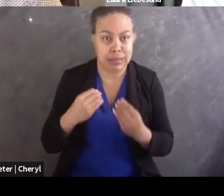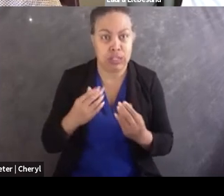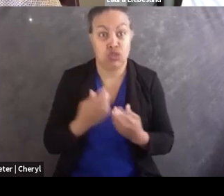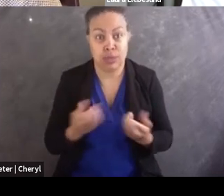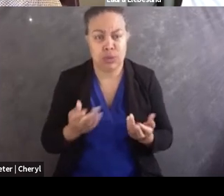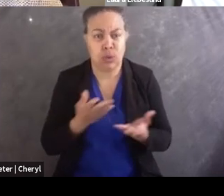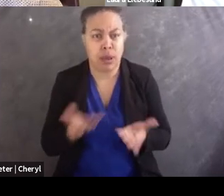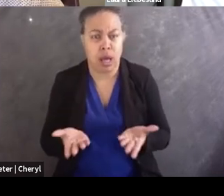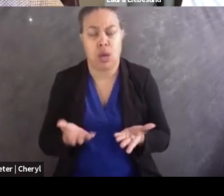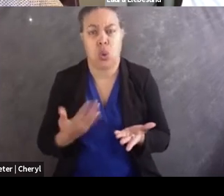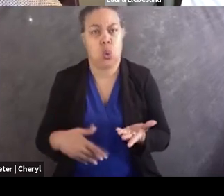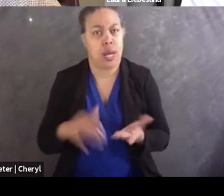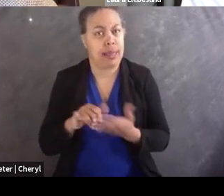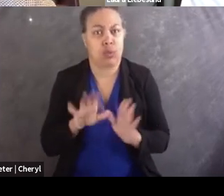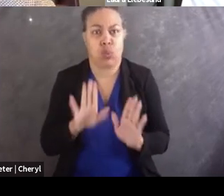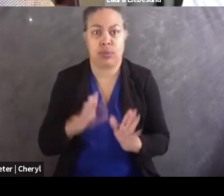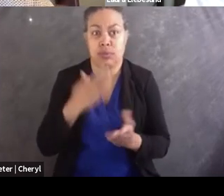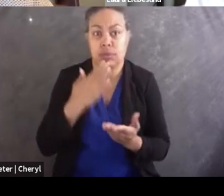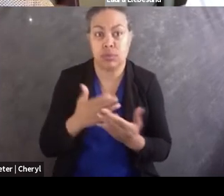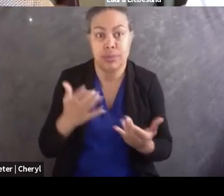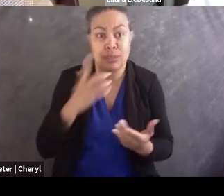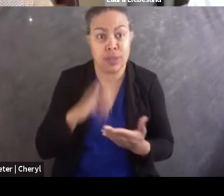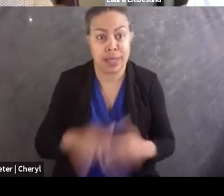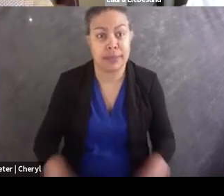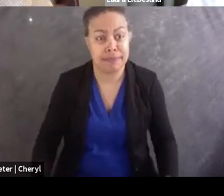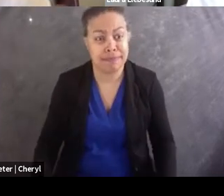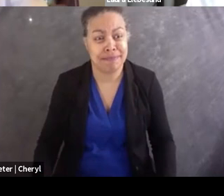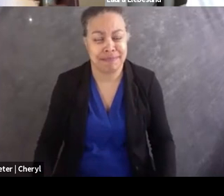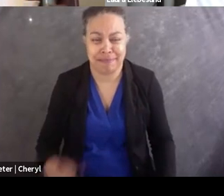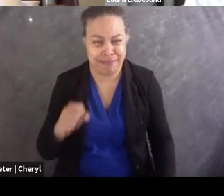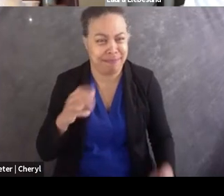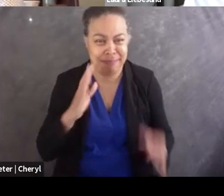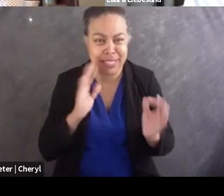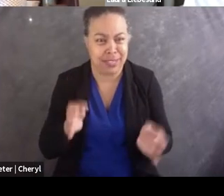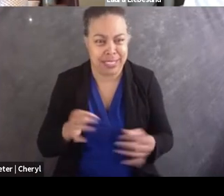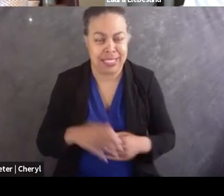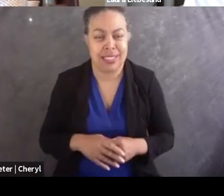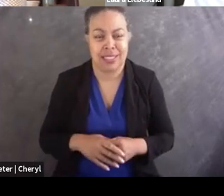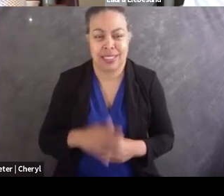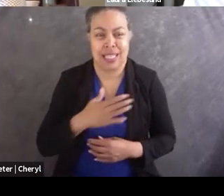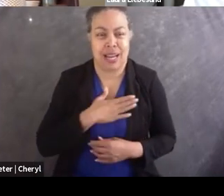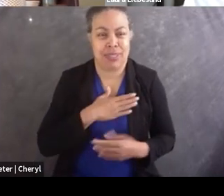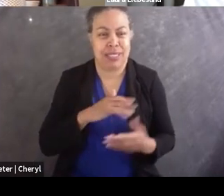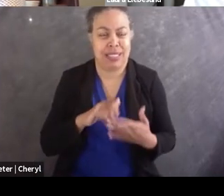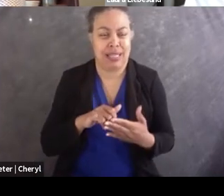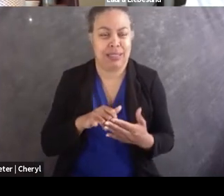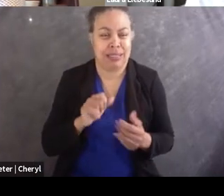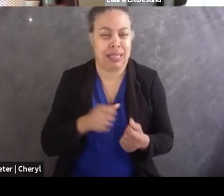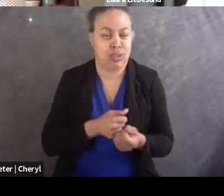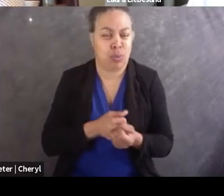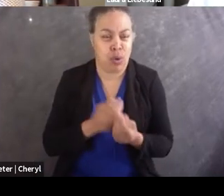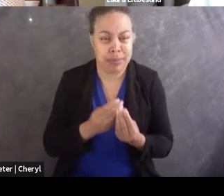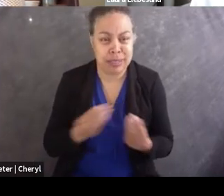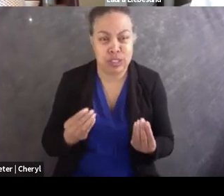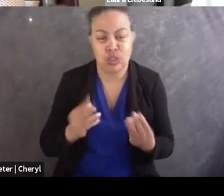are amazing. So thank you for that. Great. Yeah, definitely. You know, glad that the supporting materials, the workshops